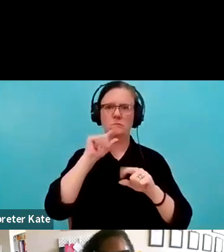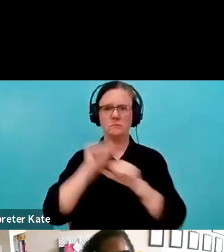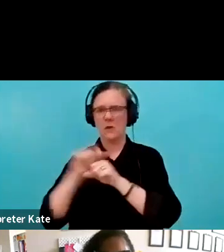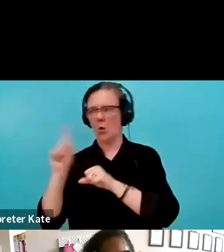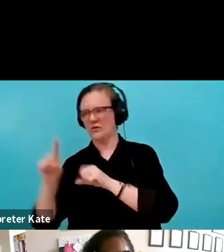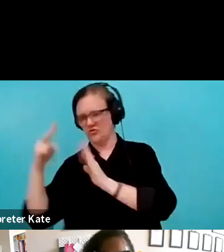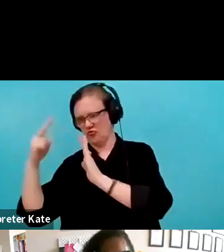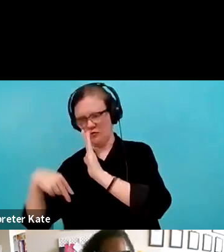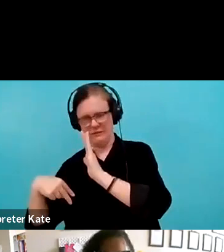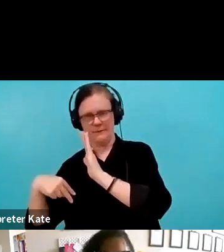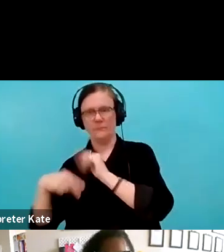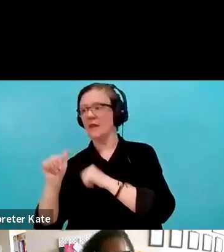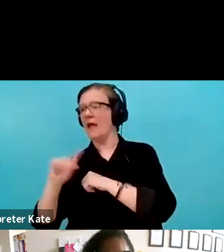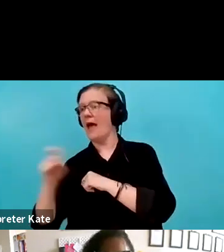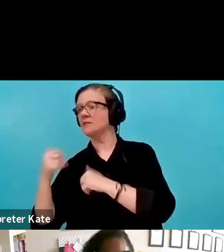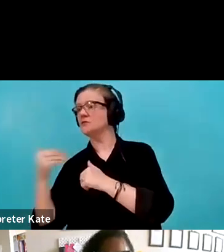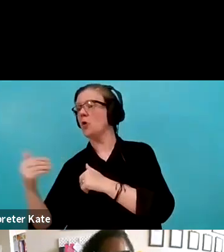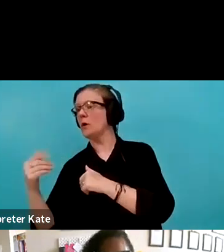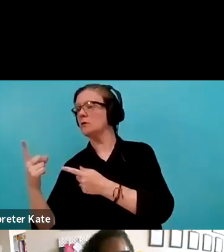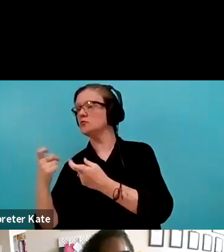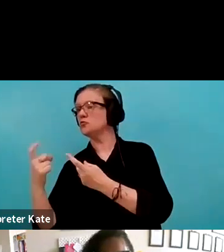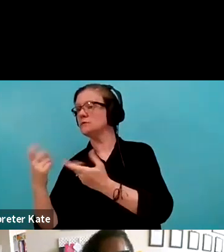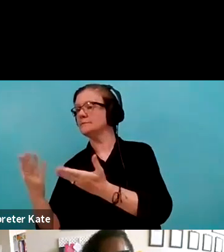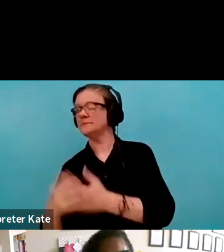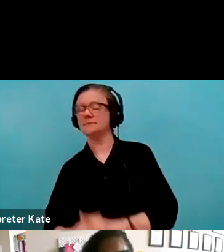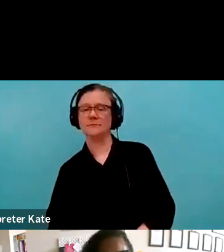by one. So Alex, why don't you read the first one?